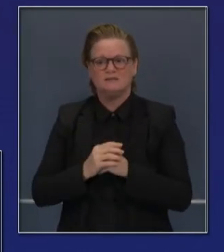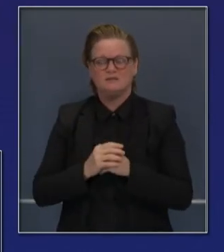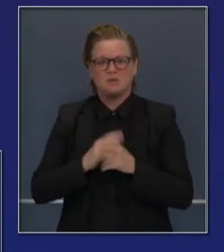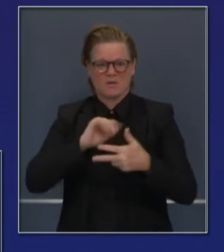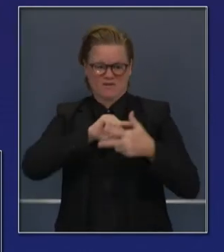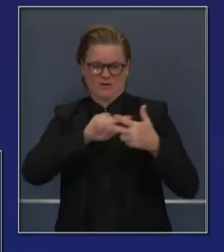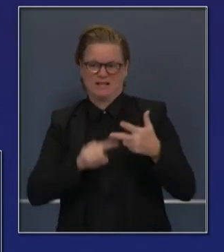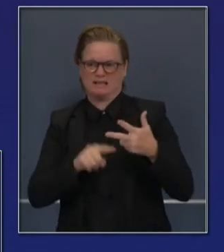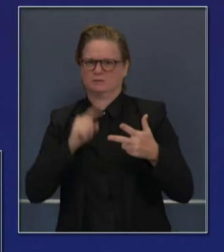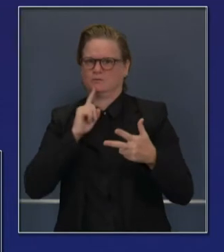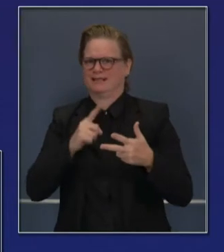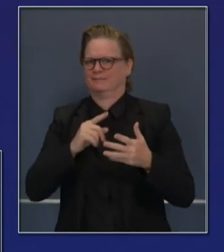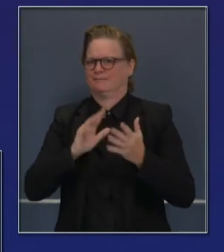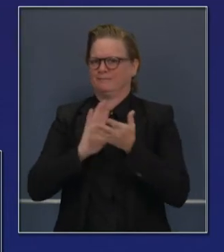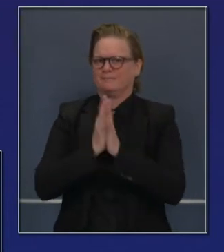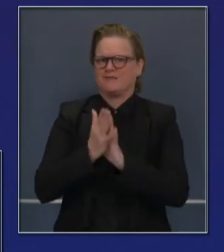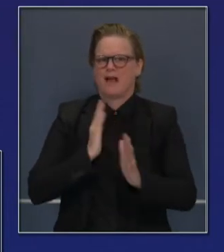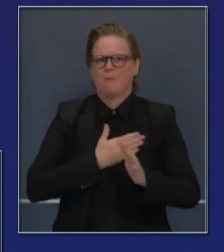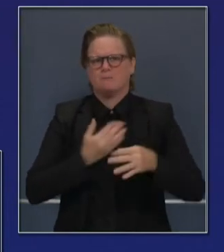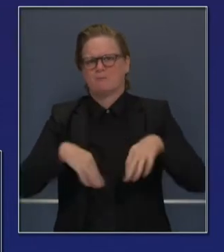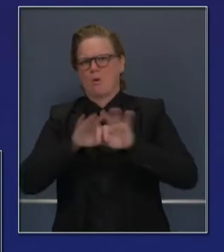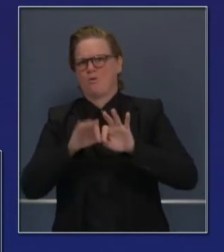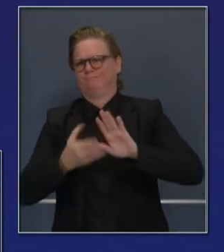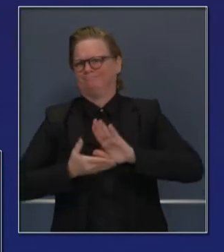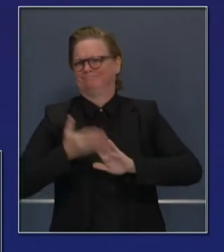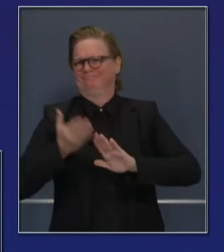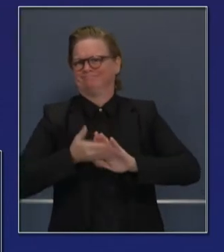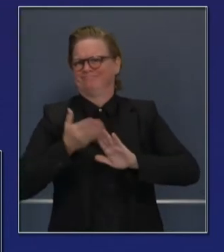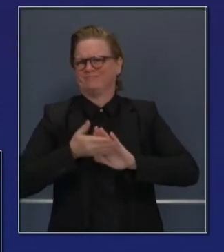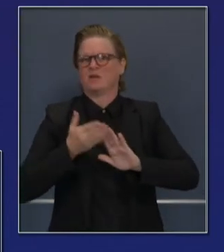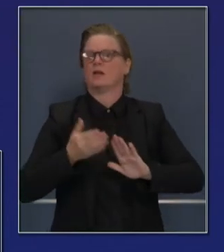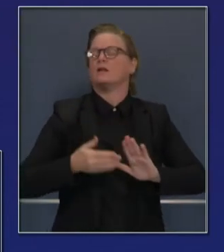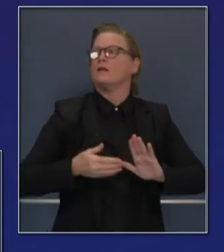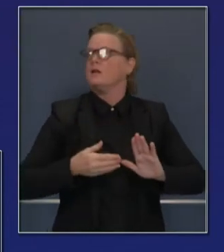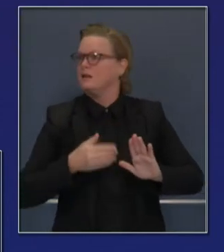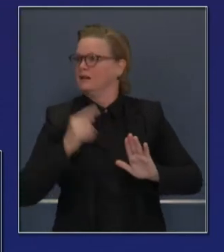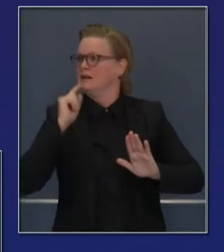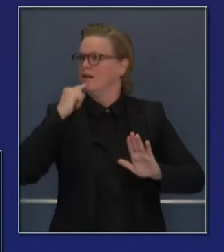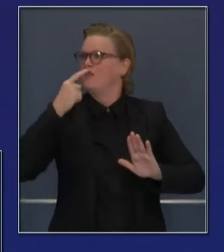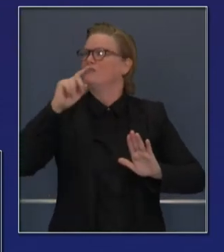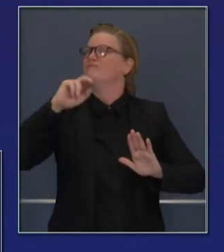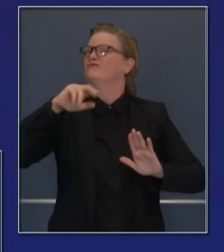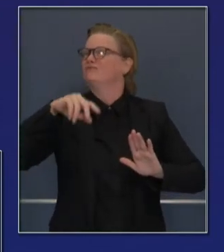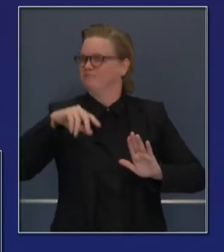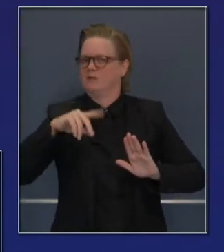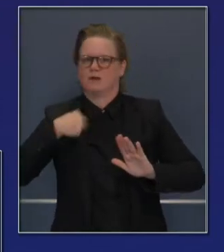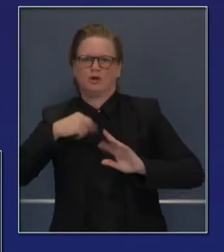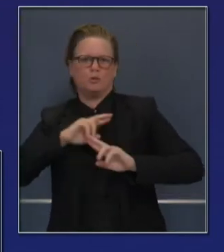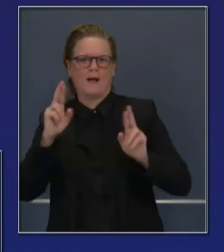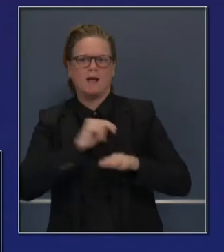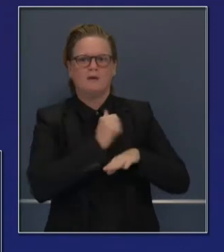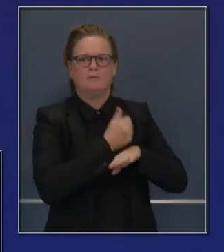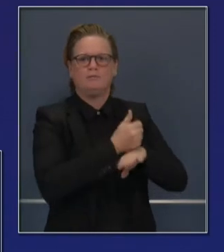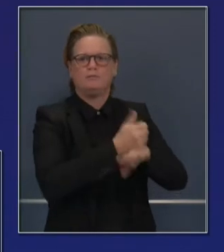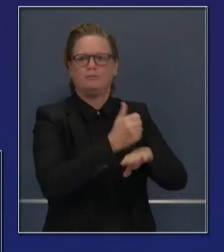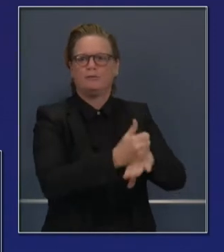operational. And so we're just moving slowly in that direction, just to go give you a sense at this capacity, up to 2,000